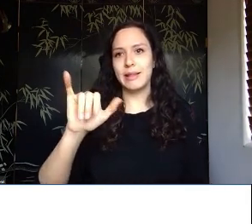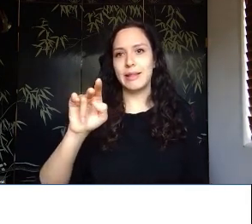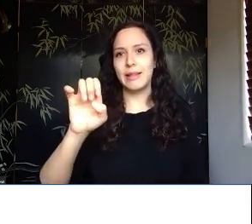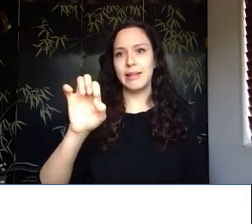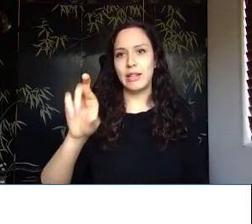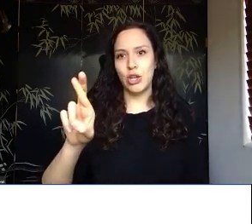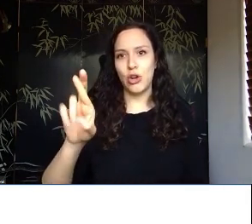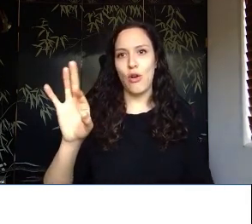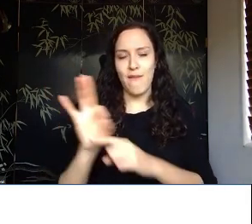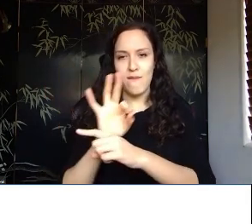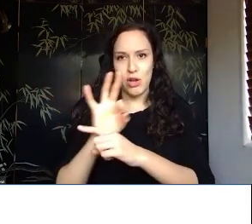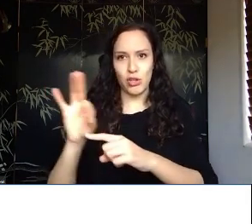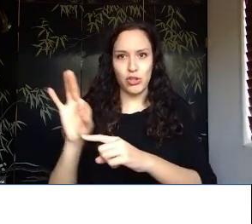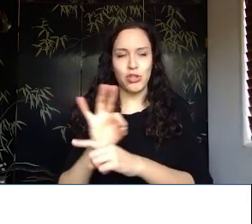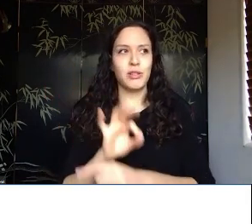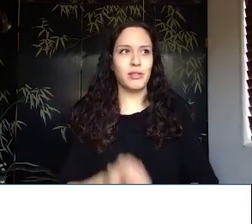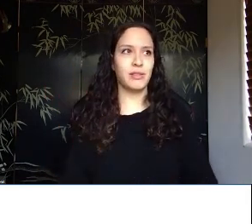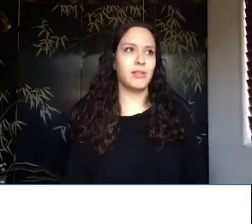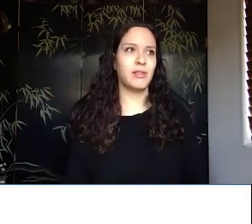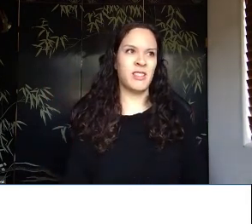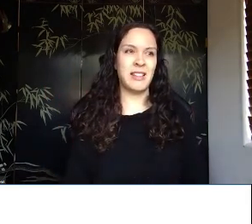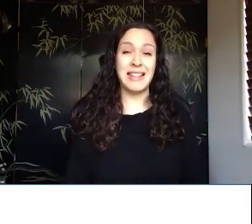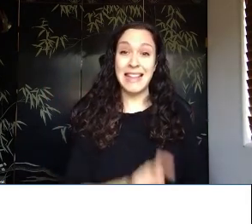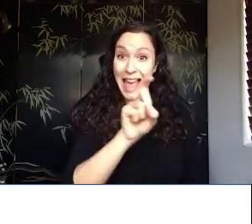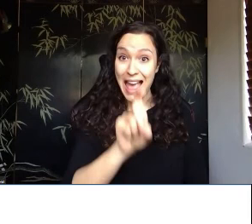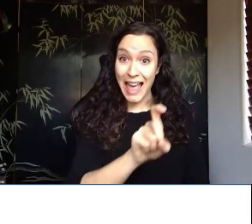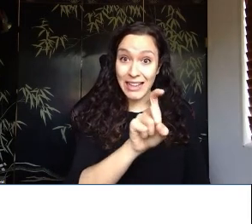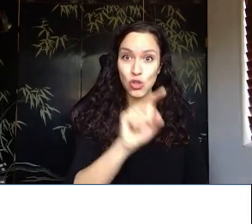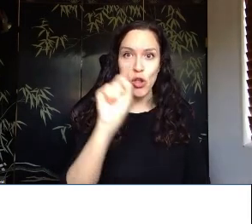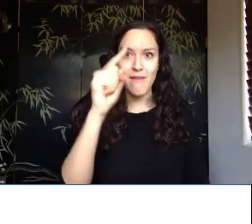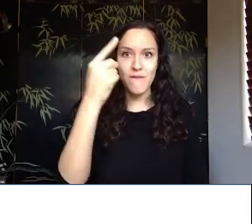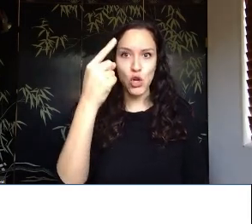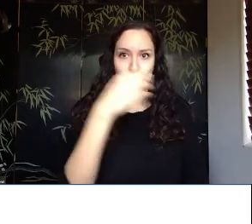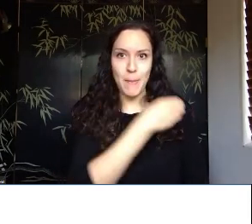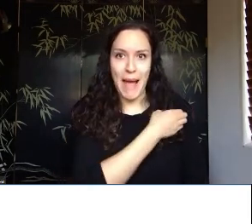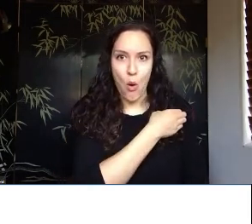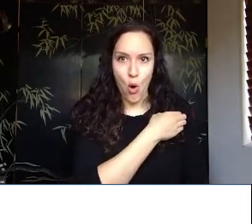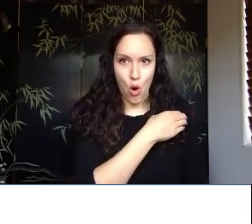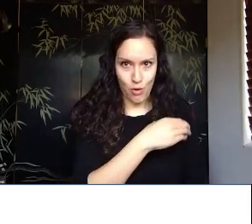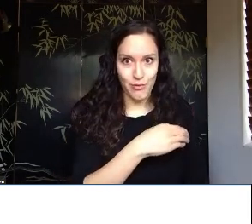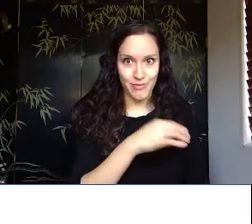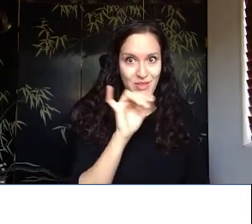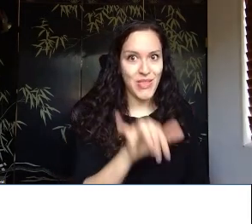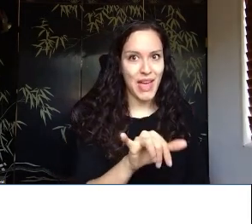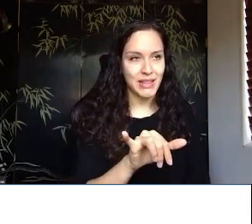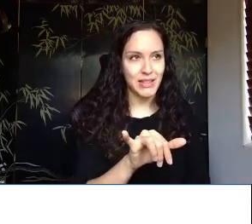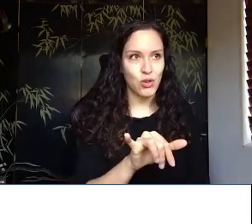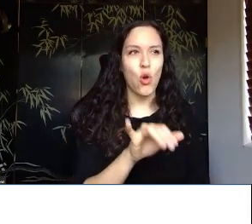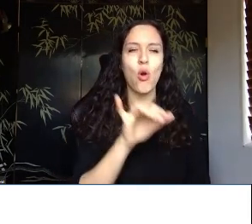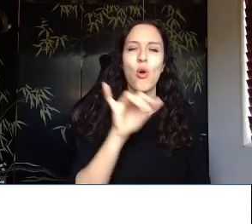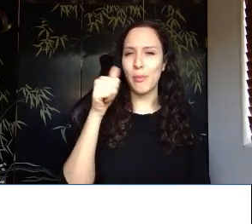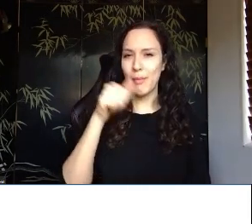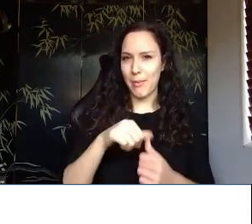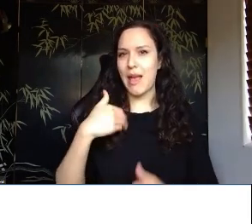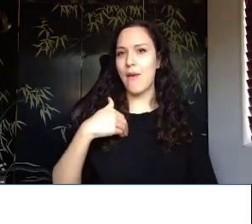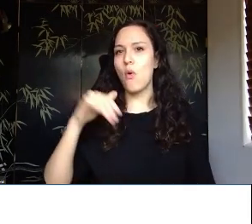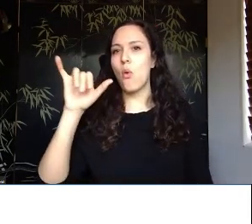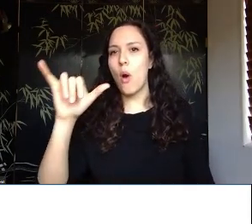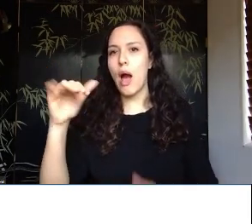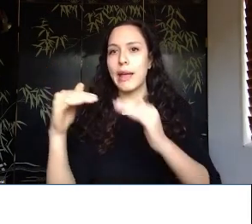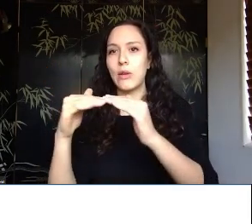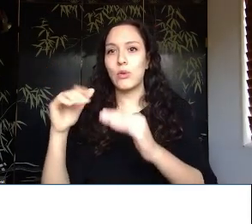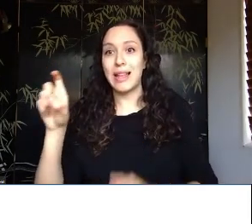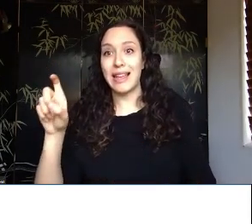the variable, the x, can only be to the first power. Okay, remember there's y equals x squared and y equals